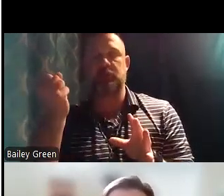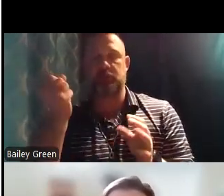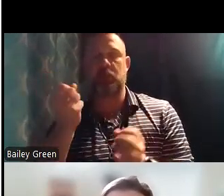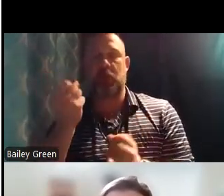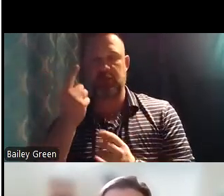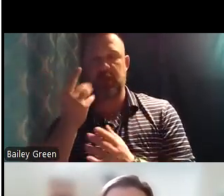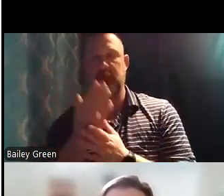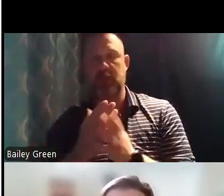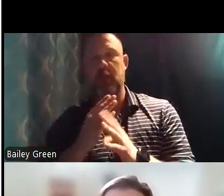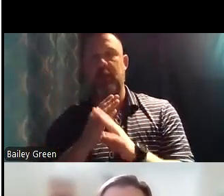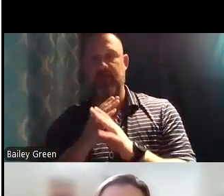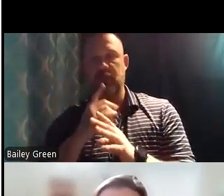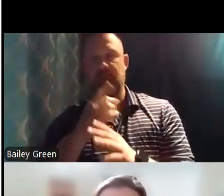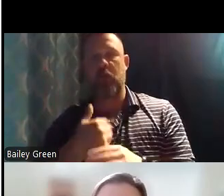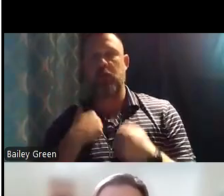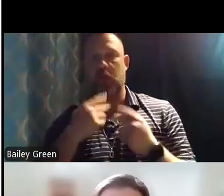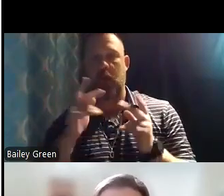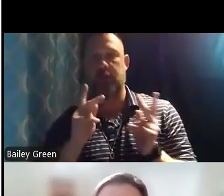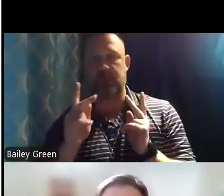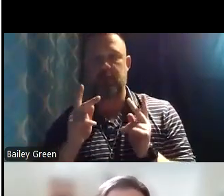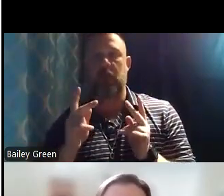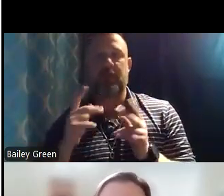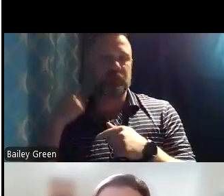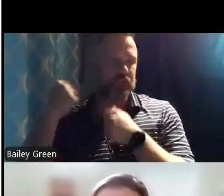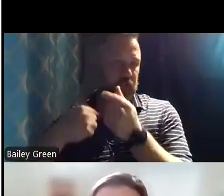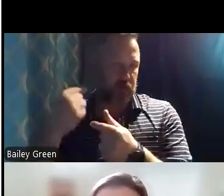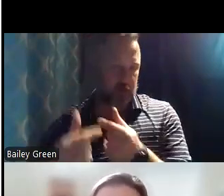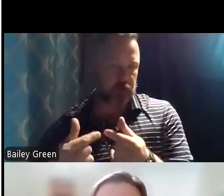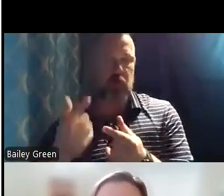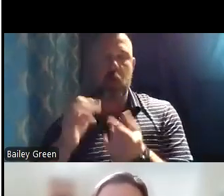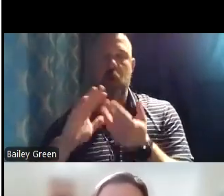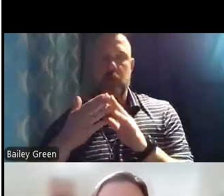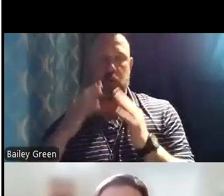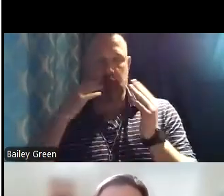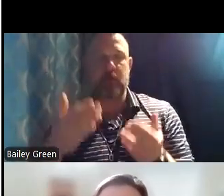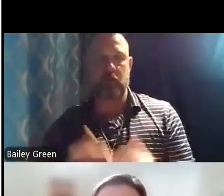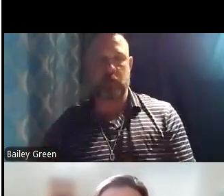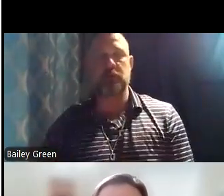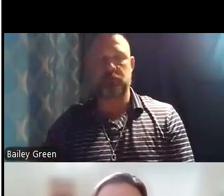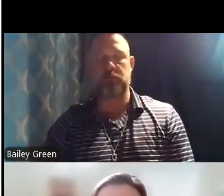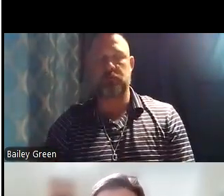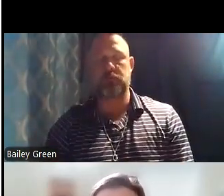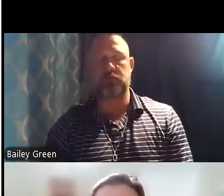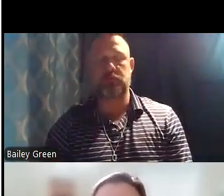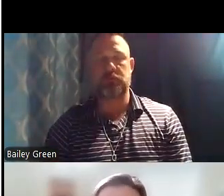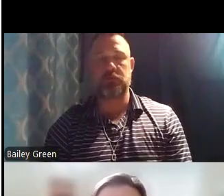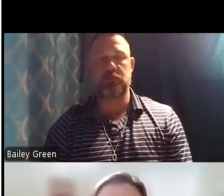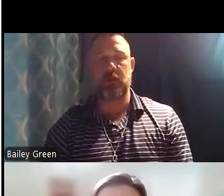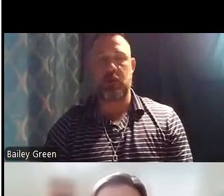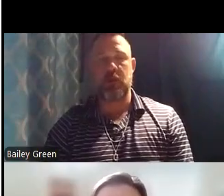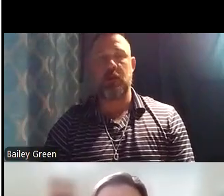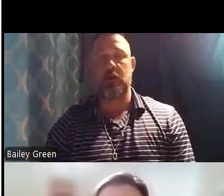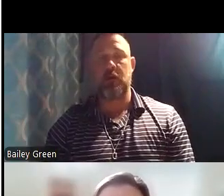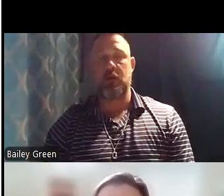some of the prevention work for young people is intergenerational or is community focused. So while there's definitely this call out